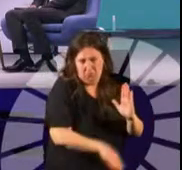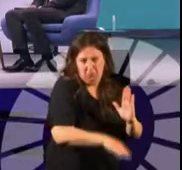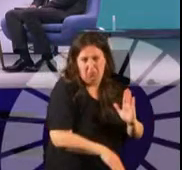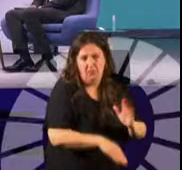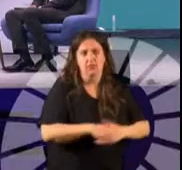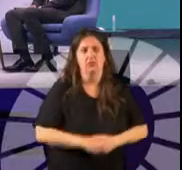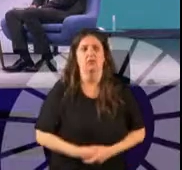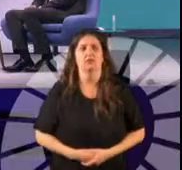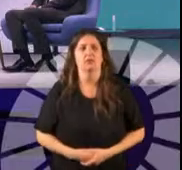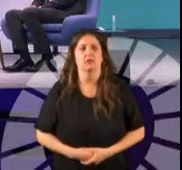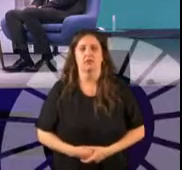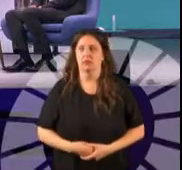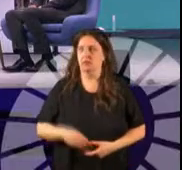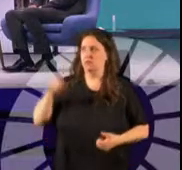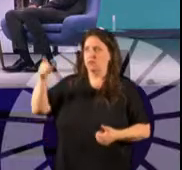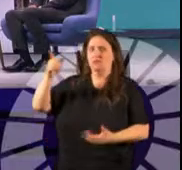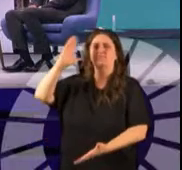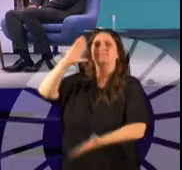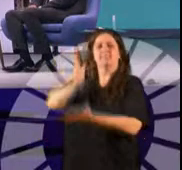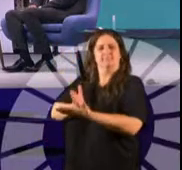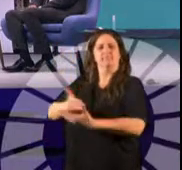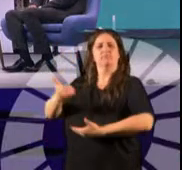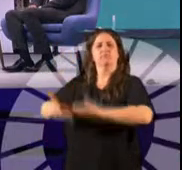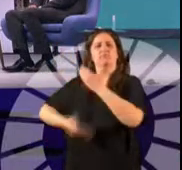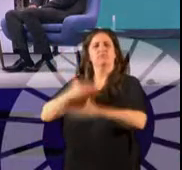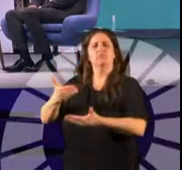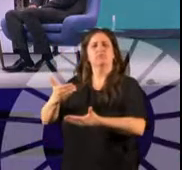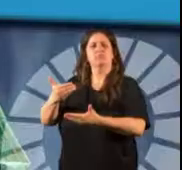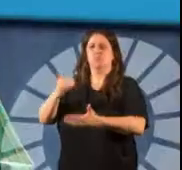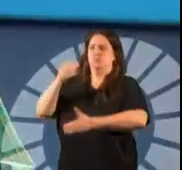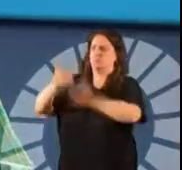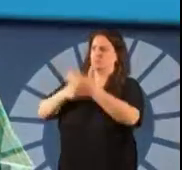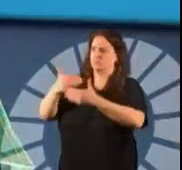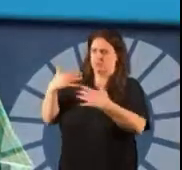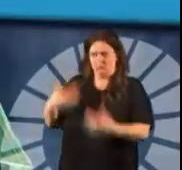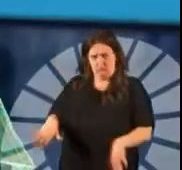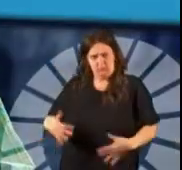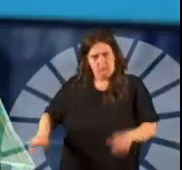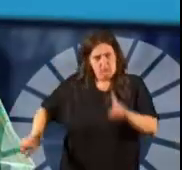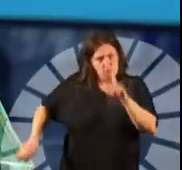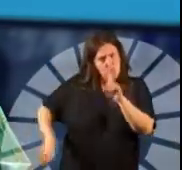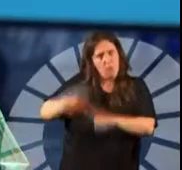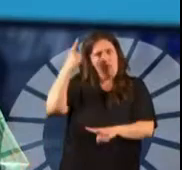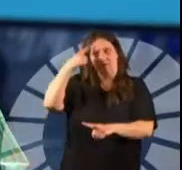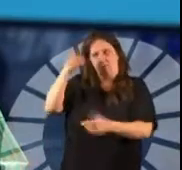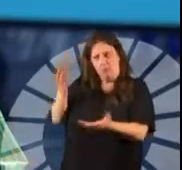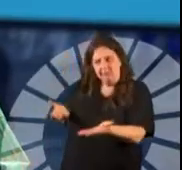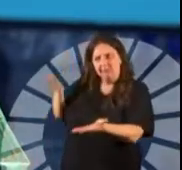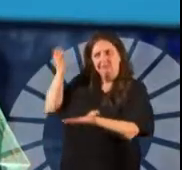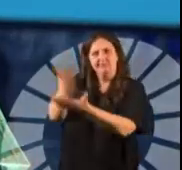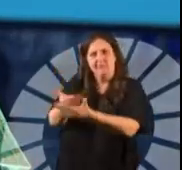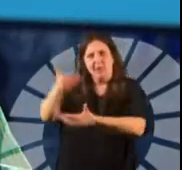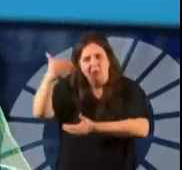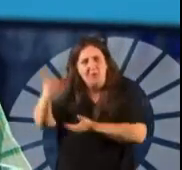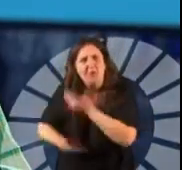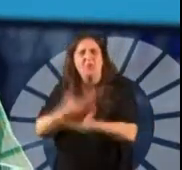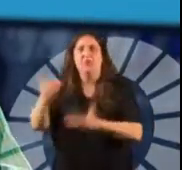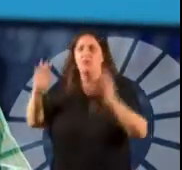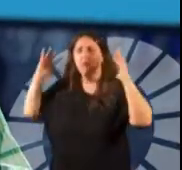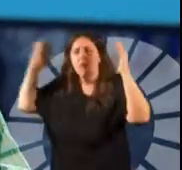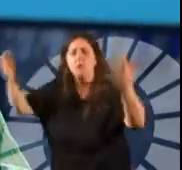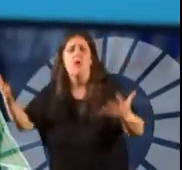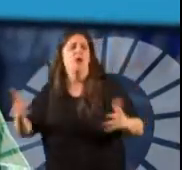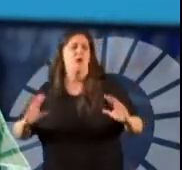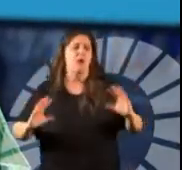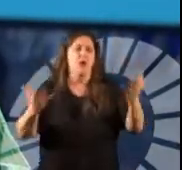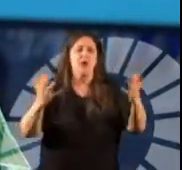capacity to have a life that is meaningful. When I started to